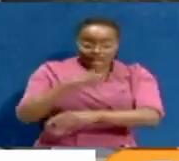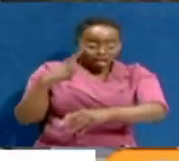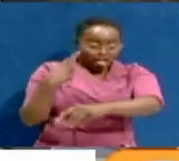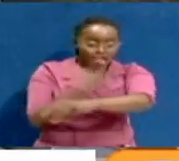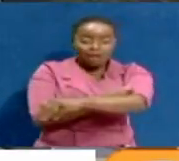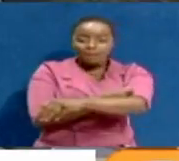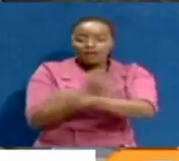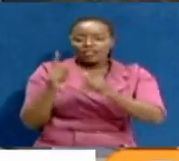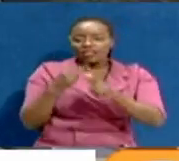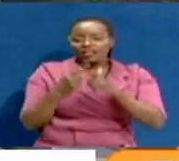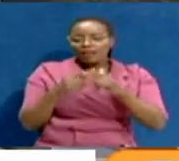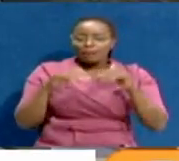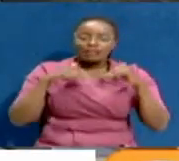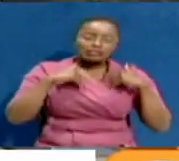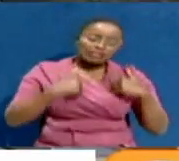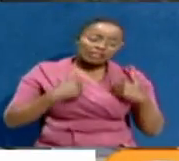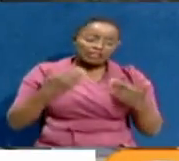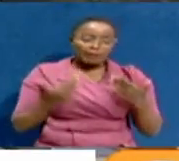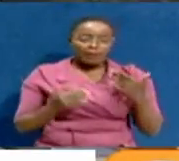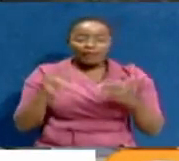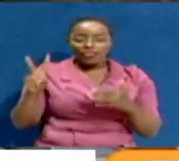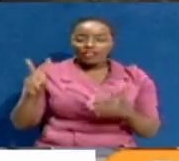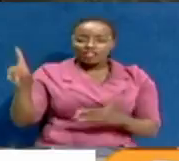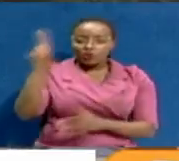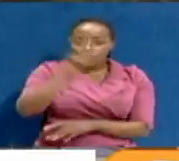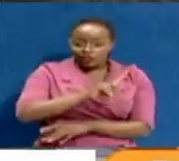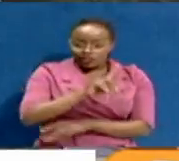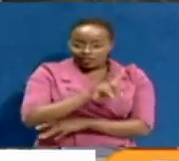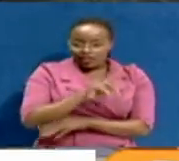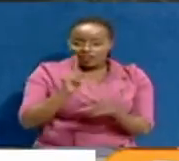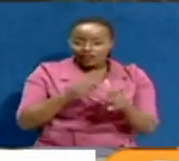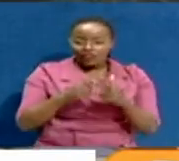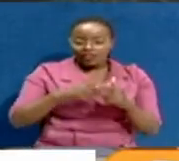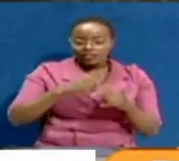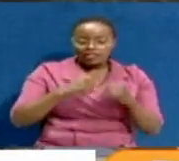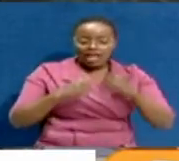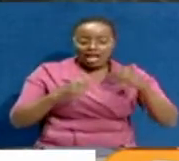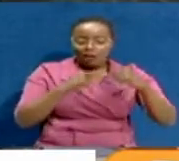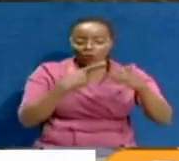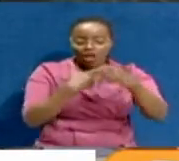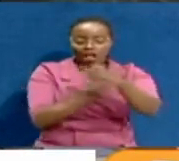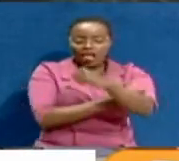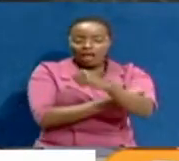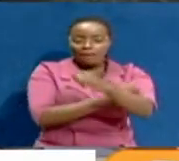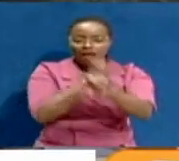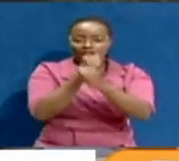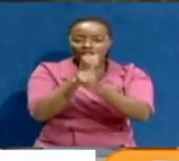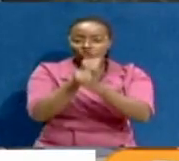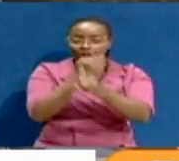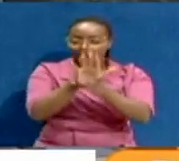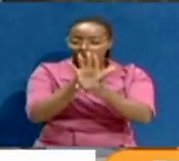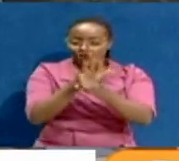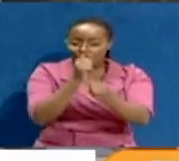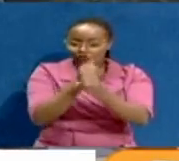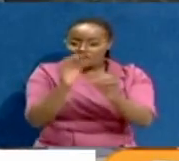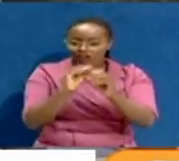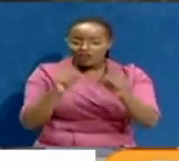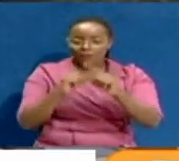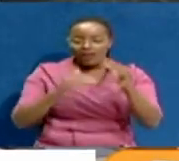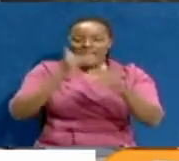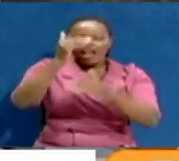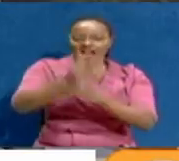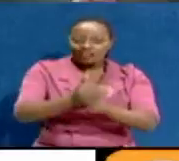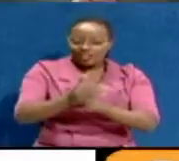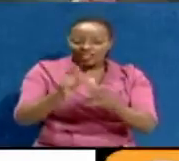A bit of tiredness on the second day. This arm, I couldn't do any weightlifting, but after that, everything's been